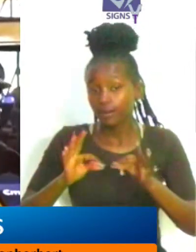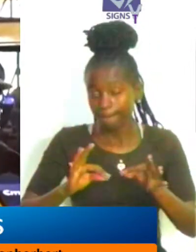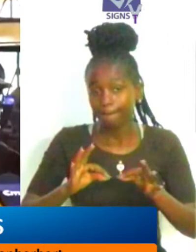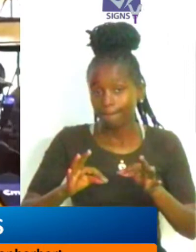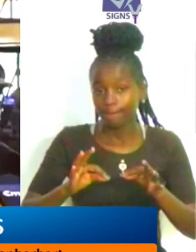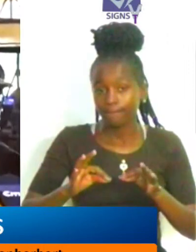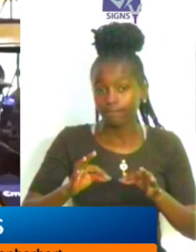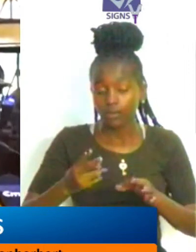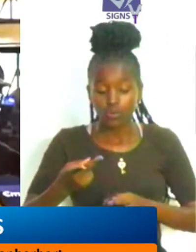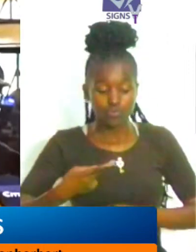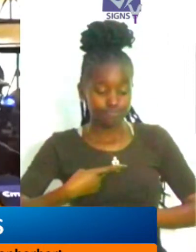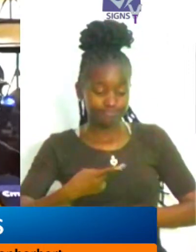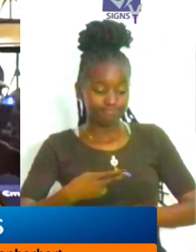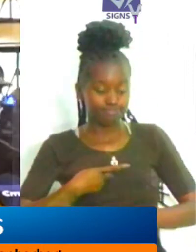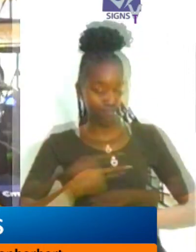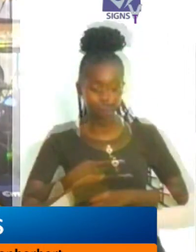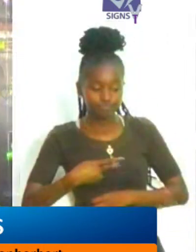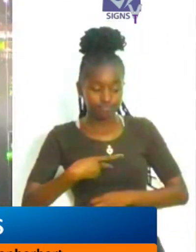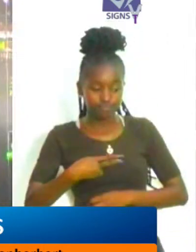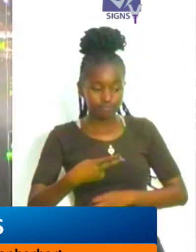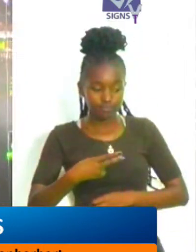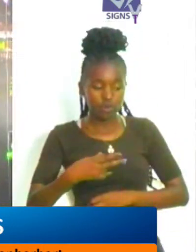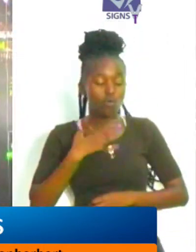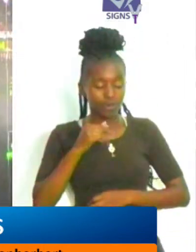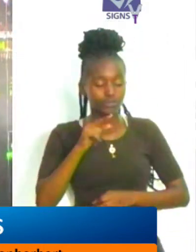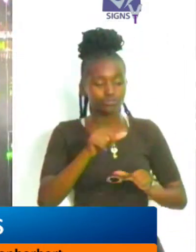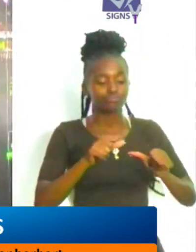sisi tunakuhakikishia utaendelea.